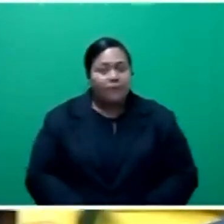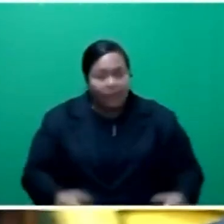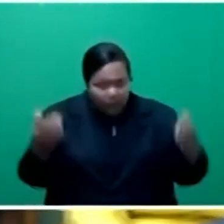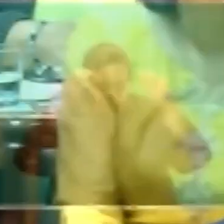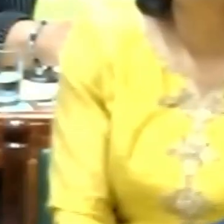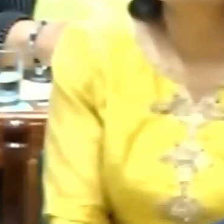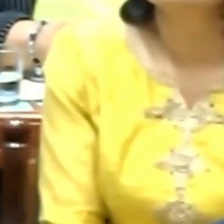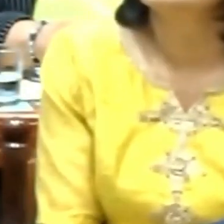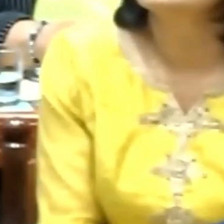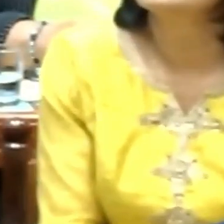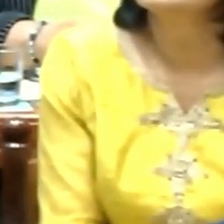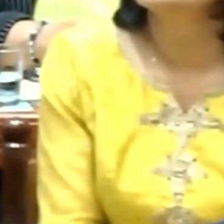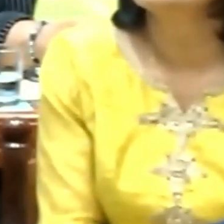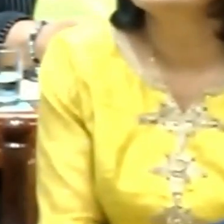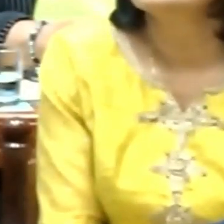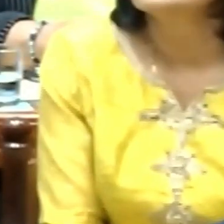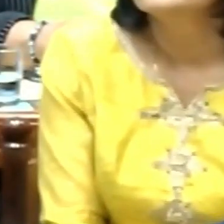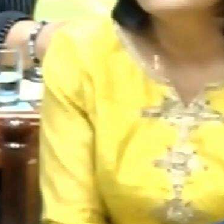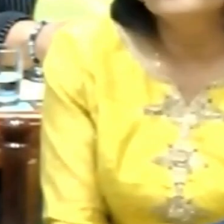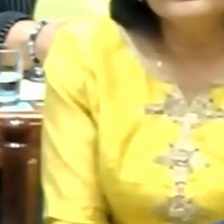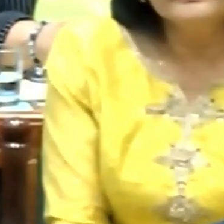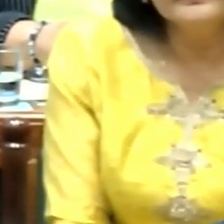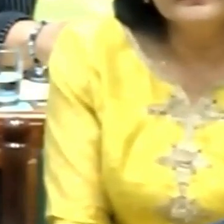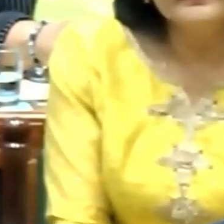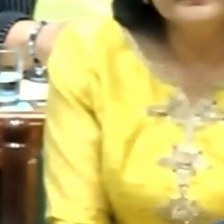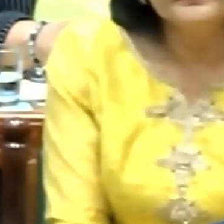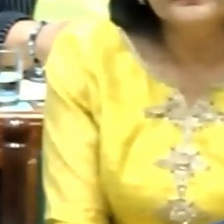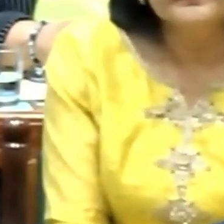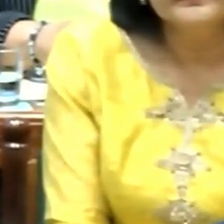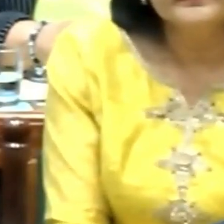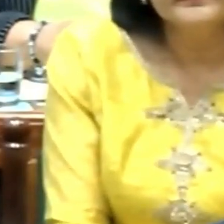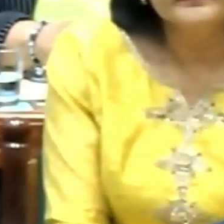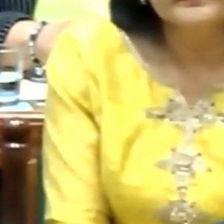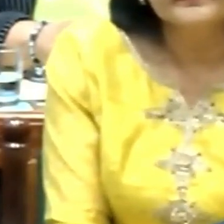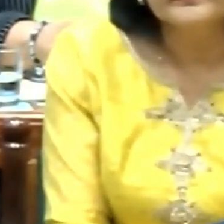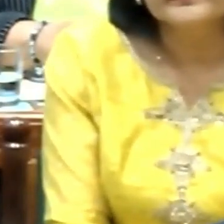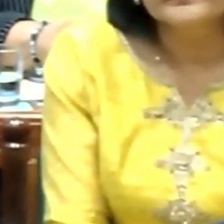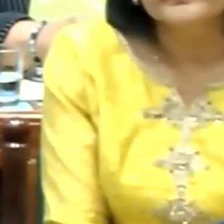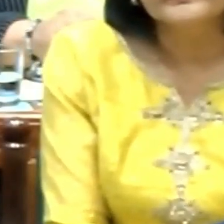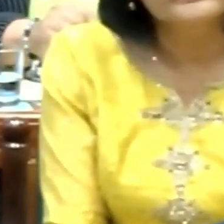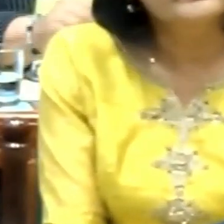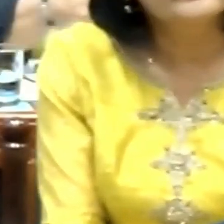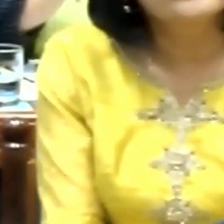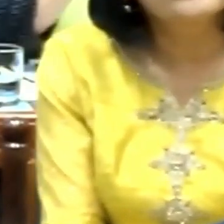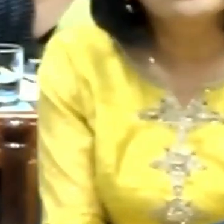sir. Honourable Gavoka, Order. Mr. Speaker, sir. Honourable Gavoka, Mr. Speaker,